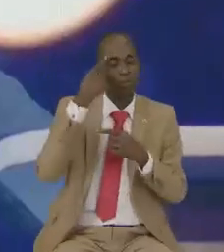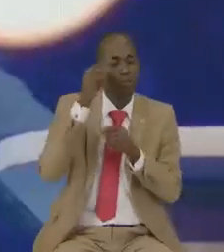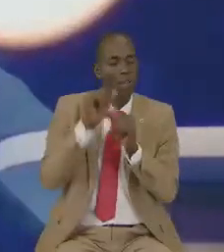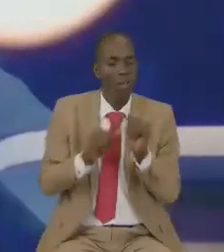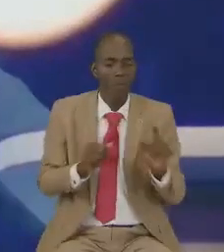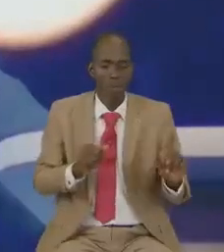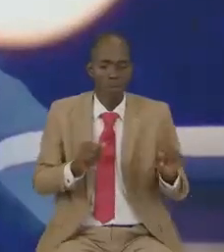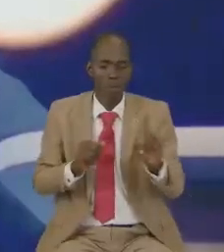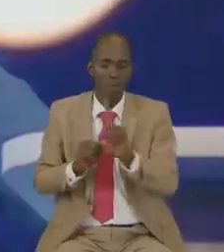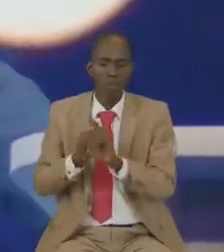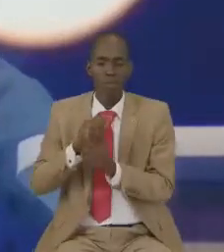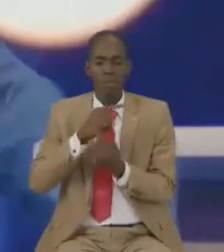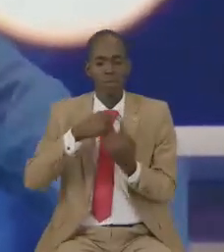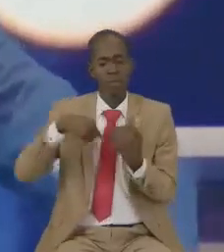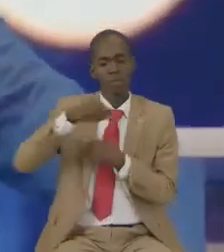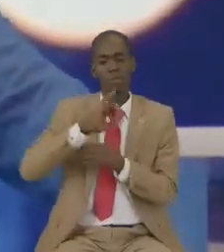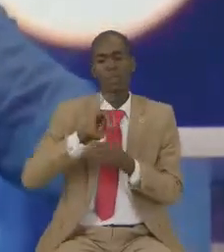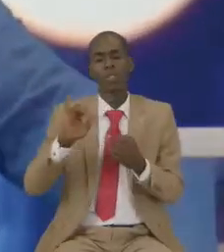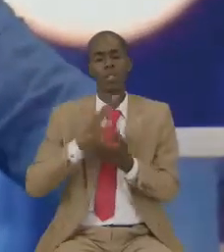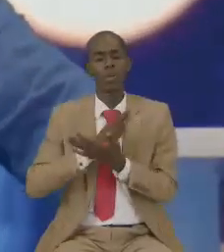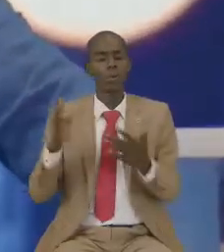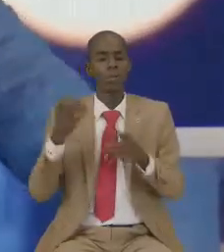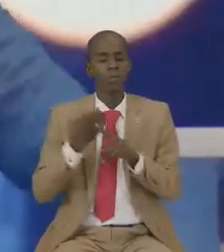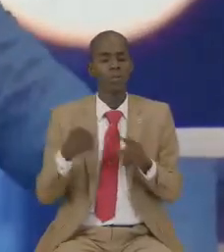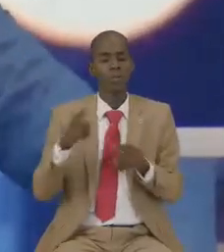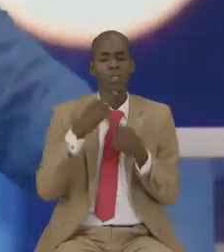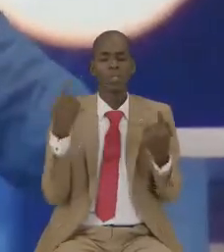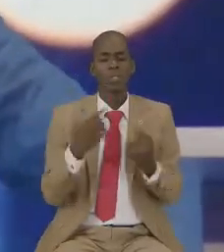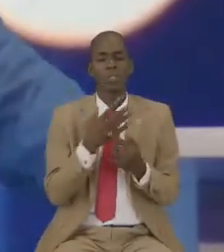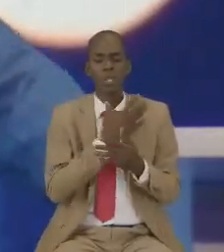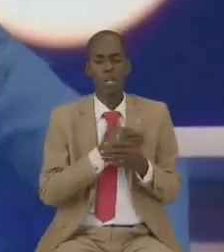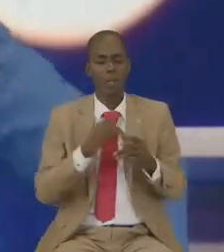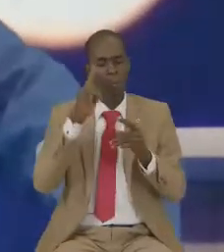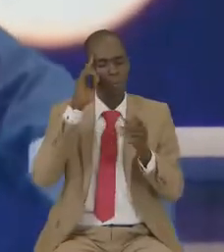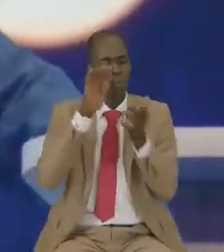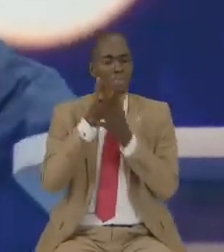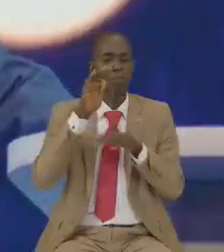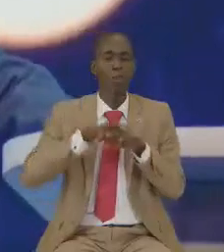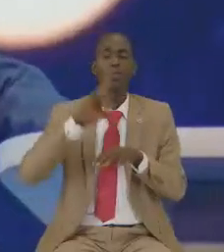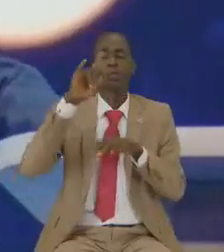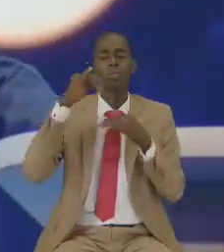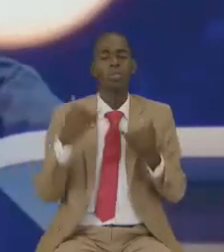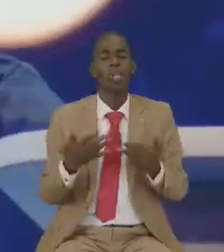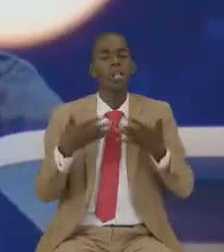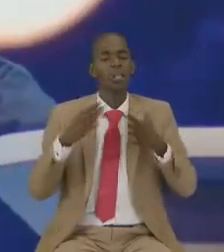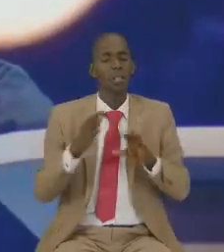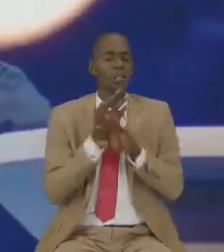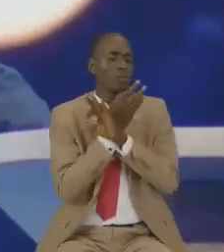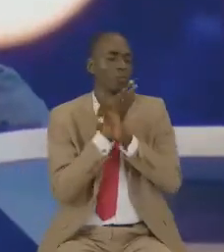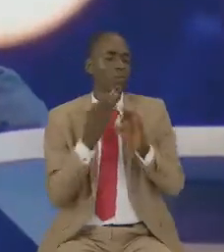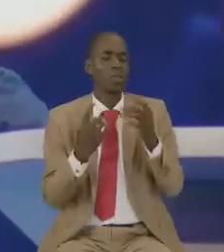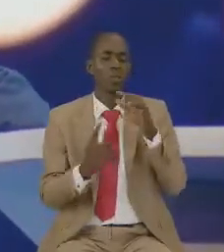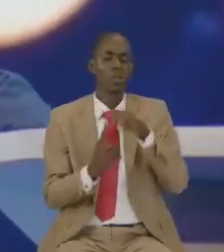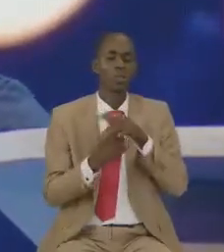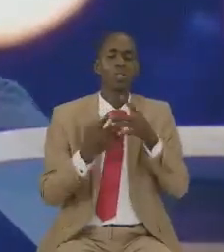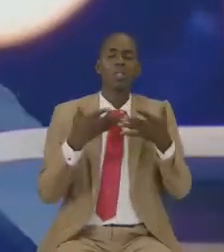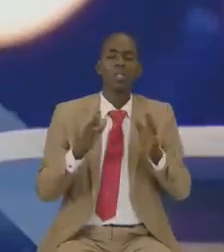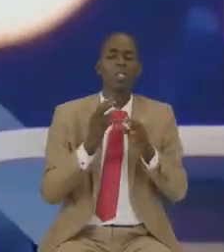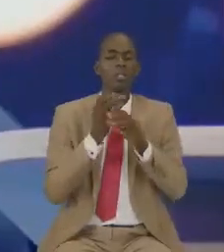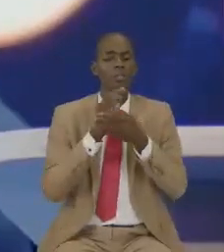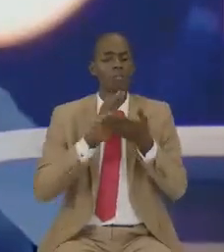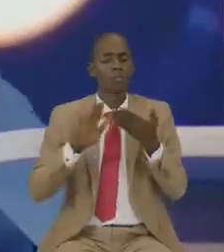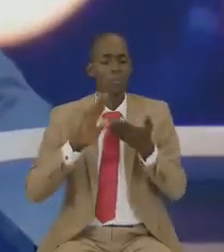everyone turning away from their sins and believing on you right now. Let freedom come. Let salvation come. Let